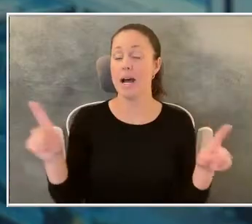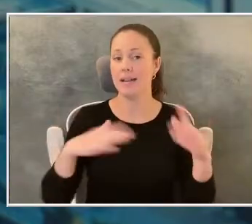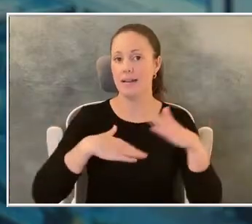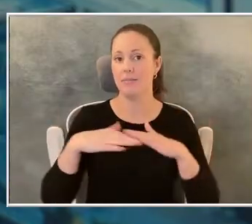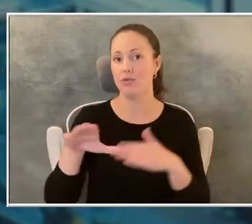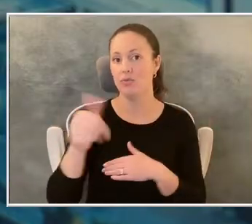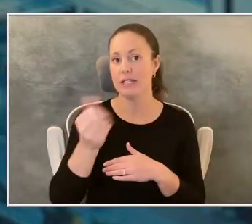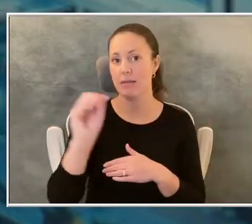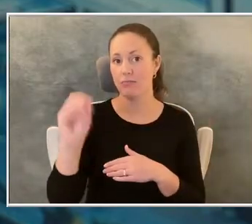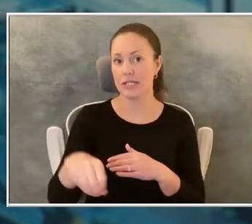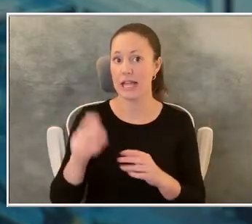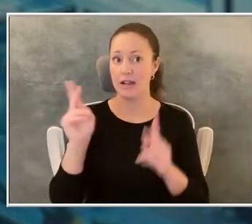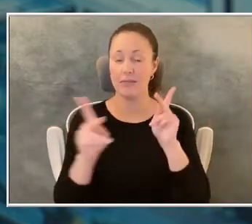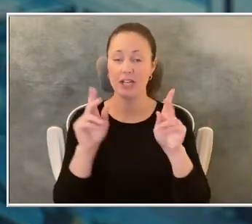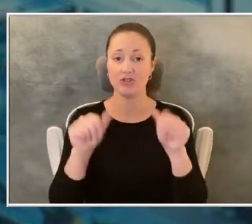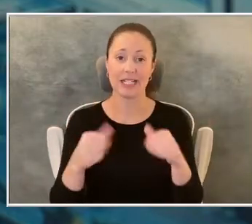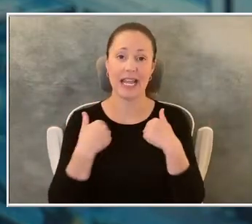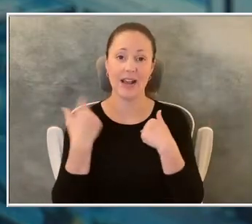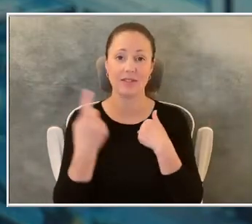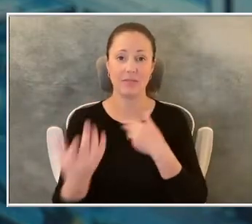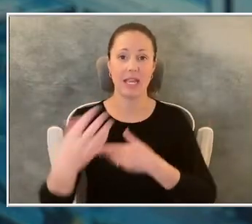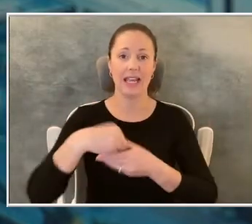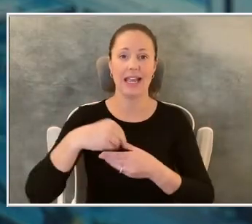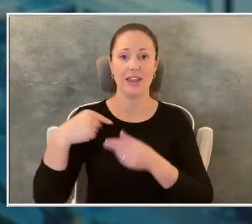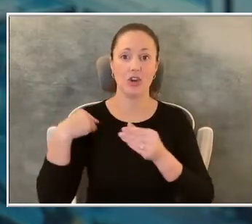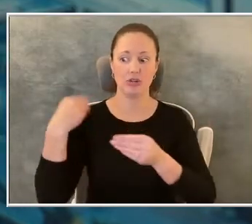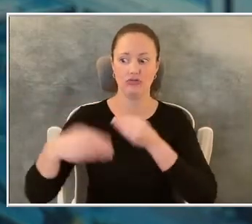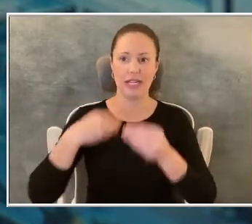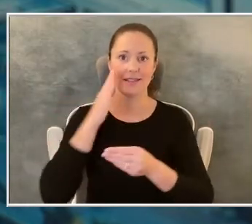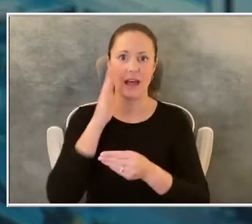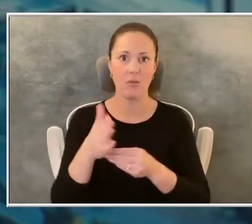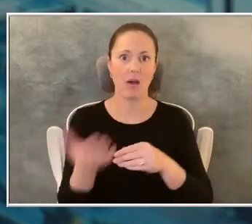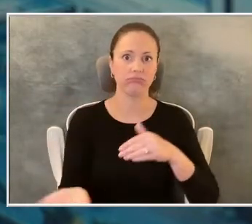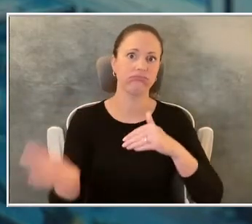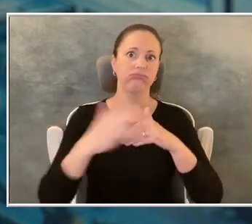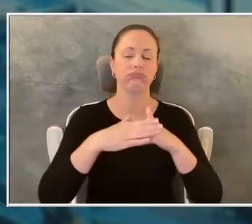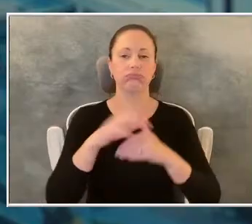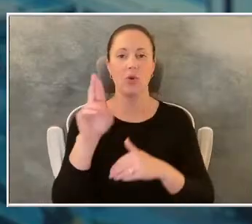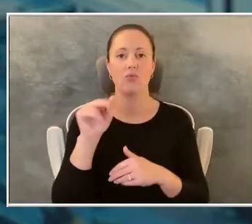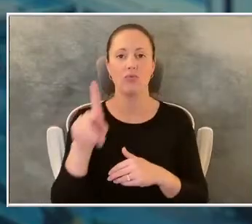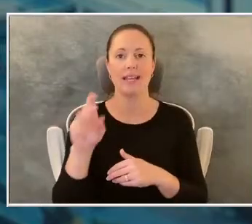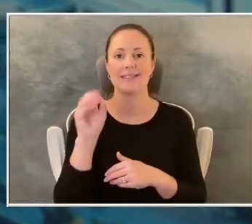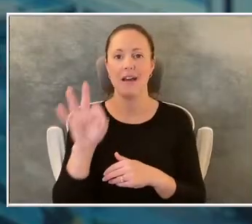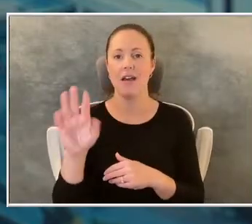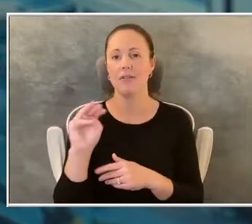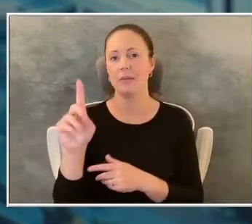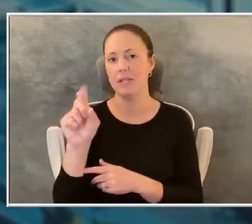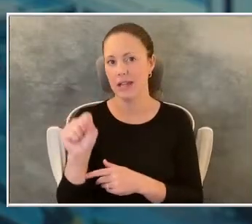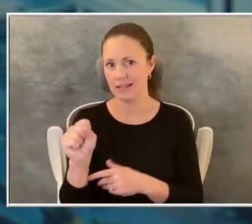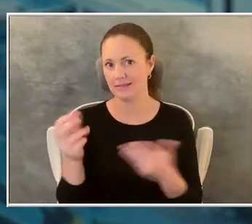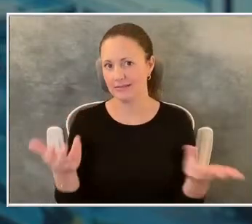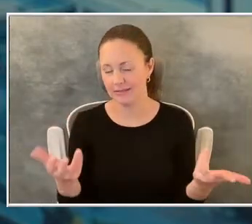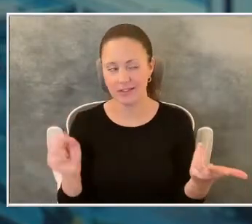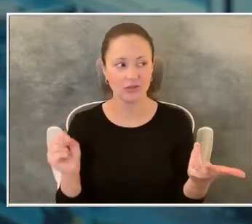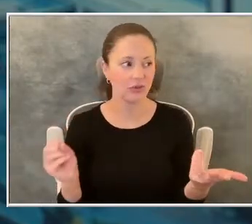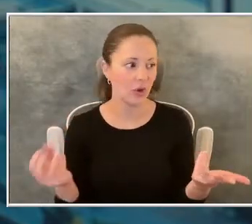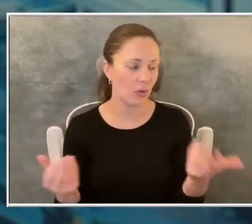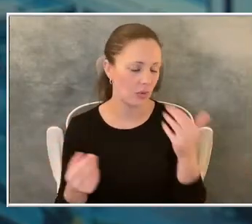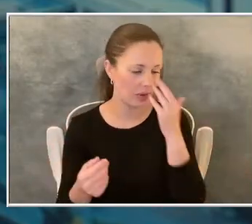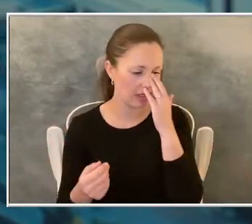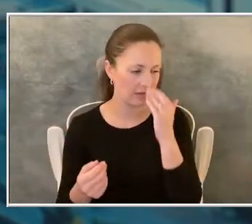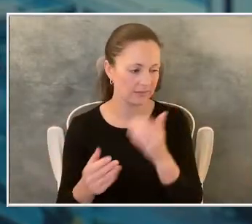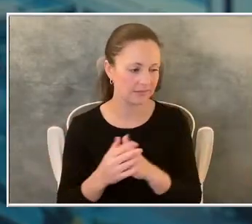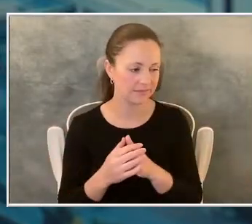have something in the genes which increase risk of MDS. So we look at